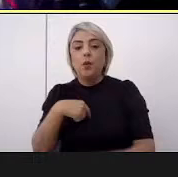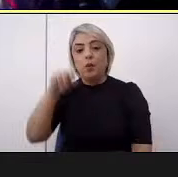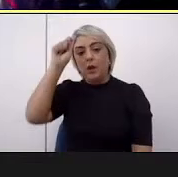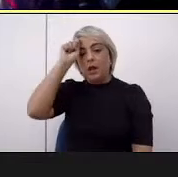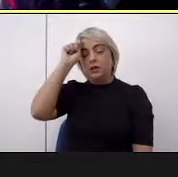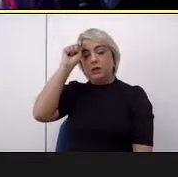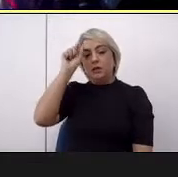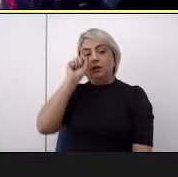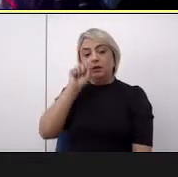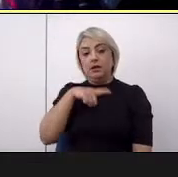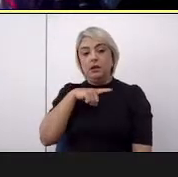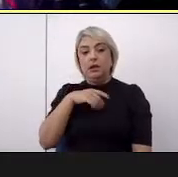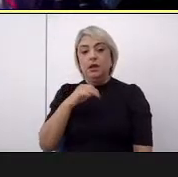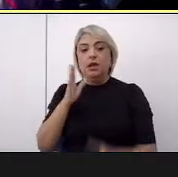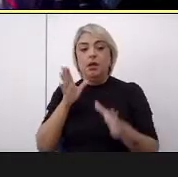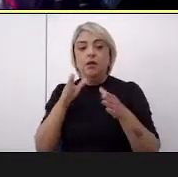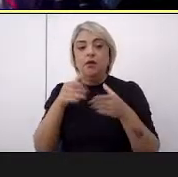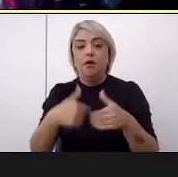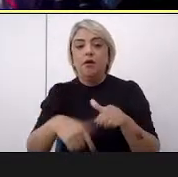in relation to the law.